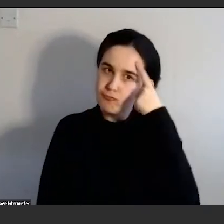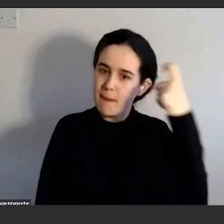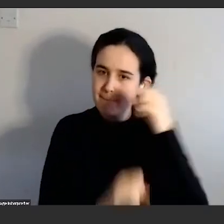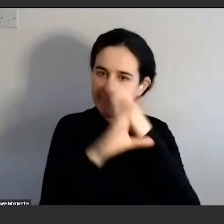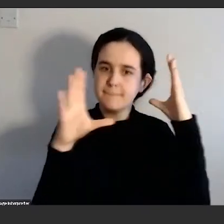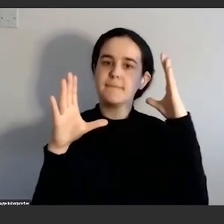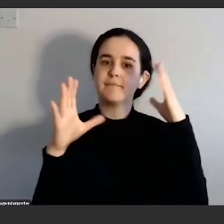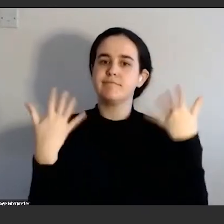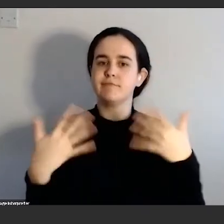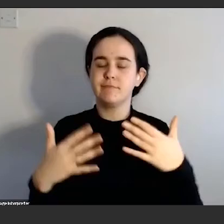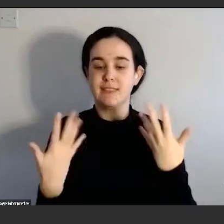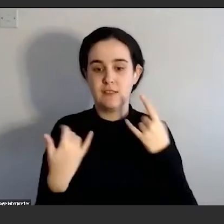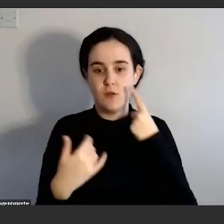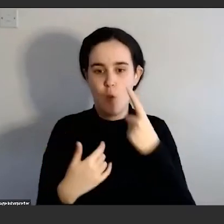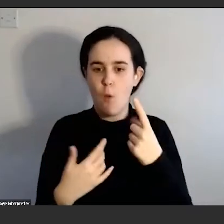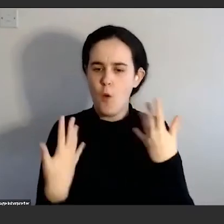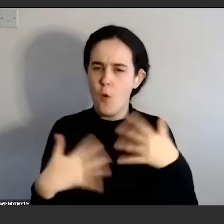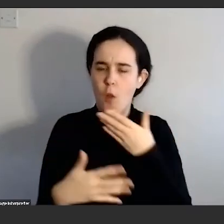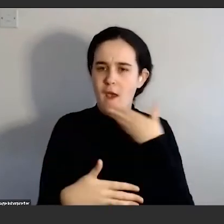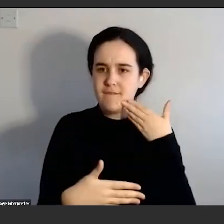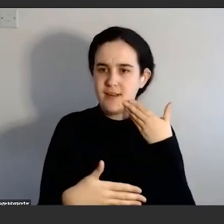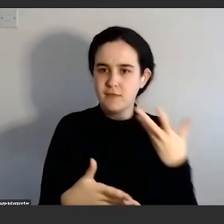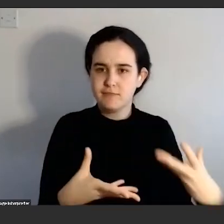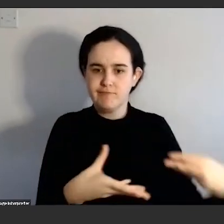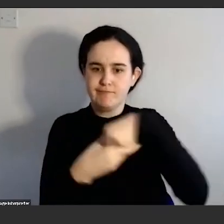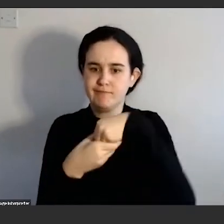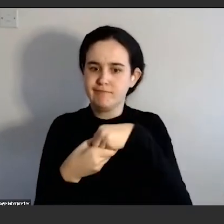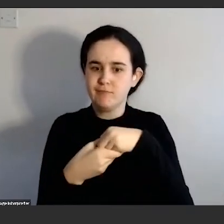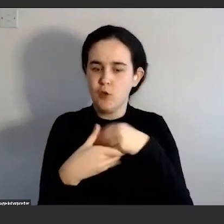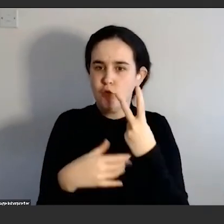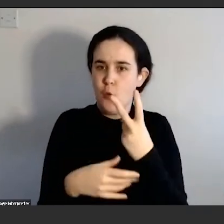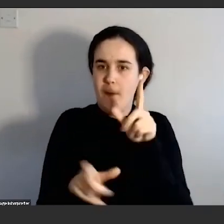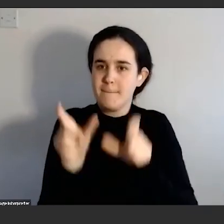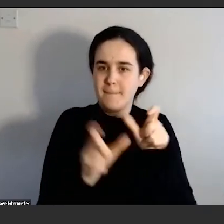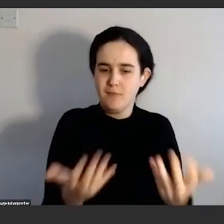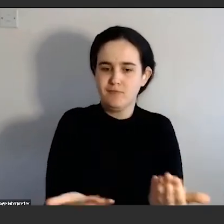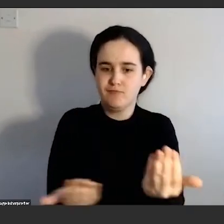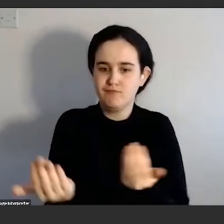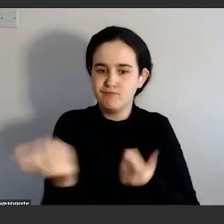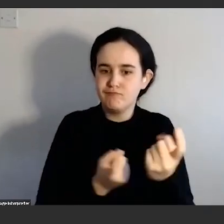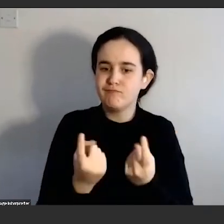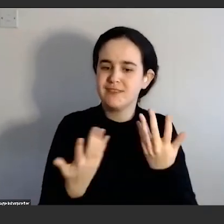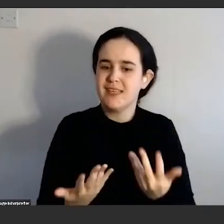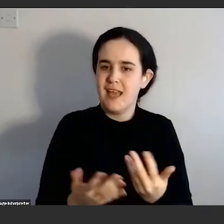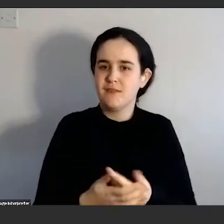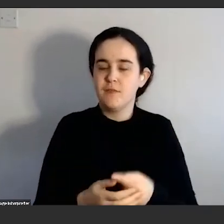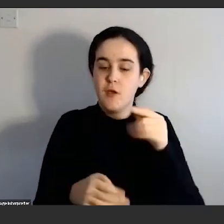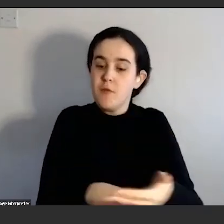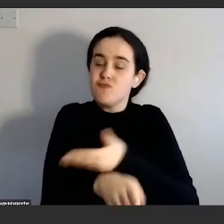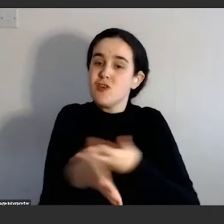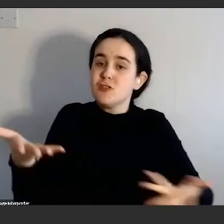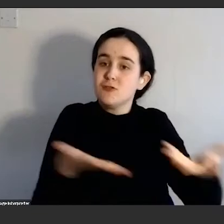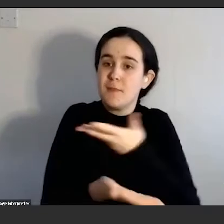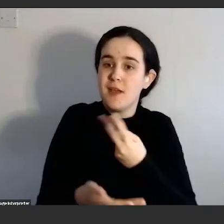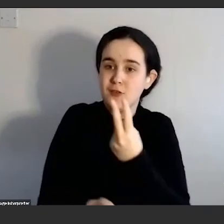Sarah, Dina, welcome. Please introduce yourself to the summit delegates. Go ahead. Hello. Hi.